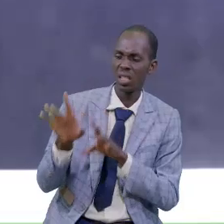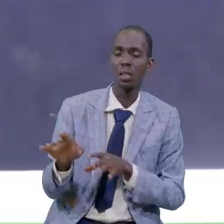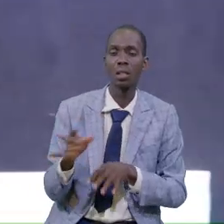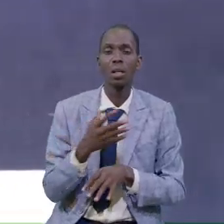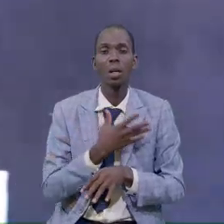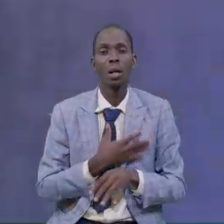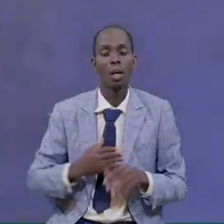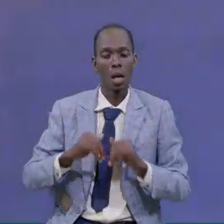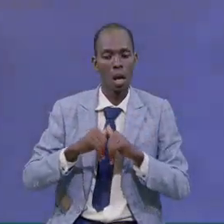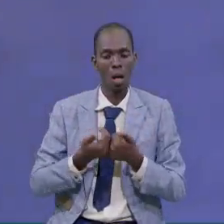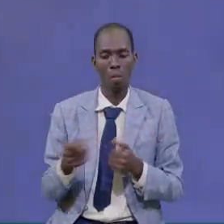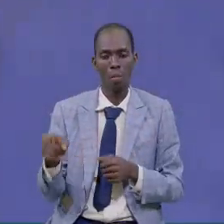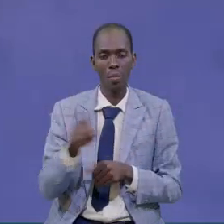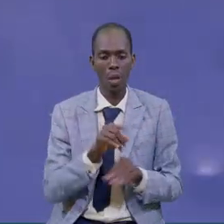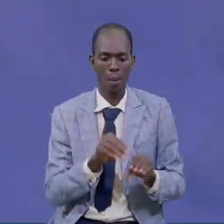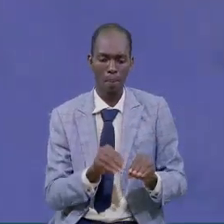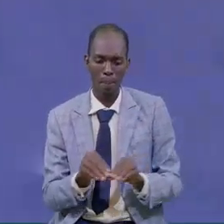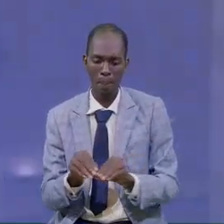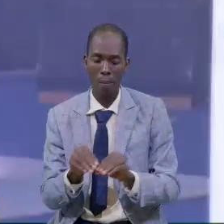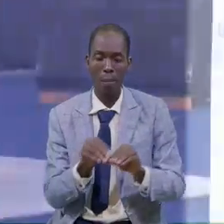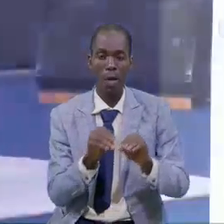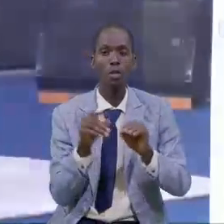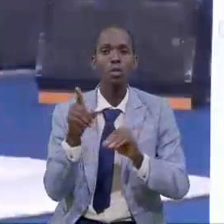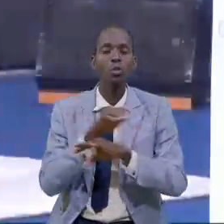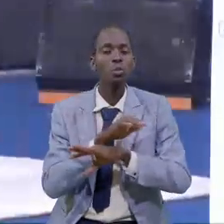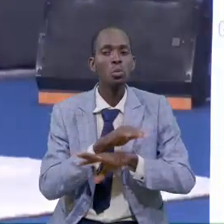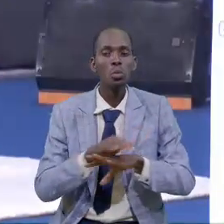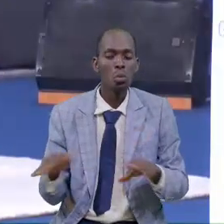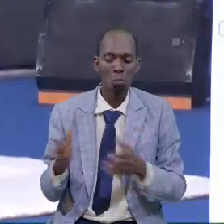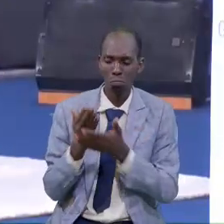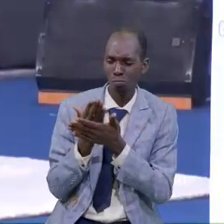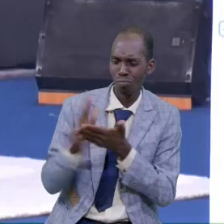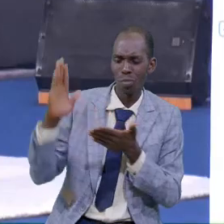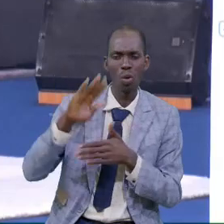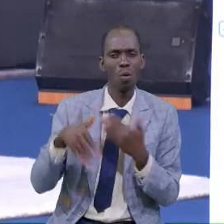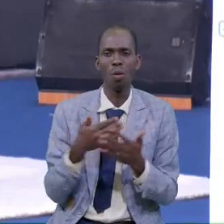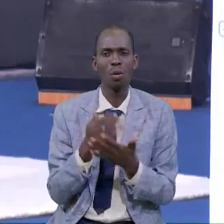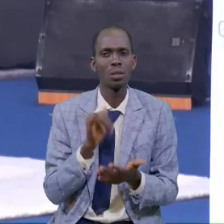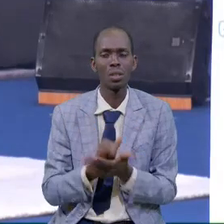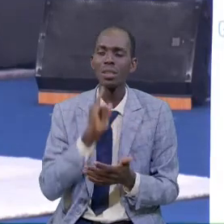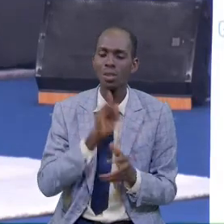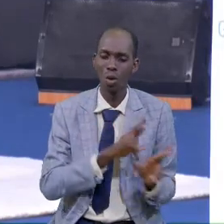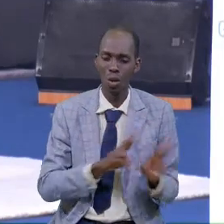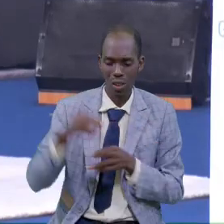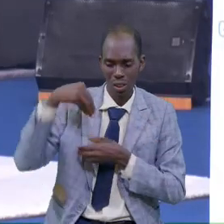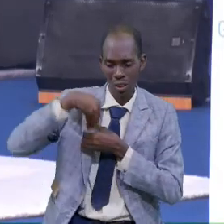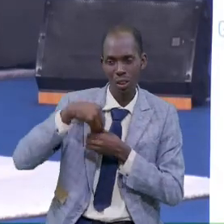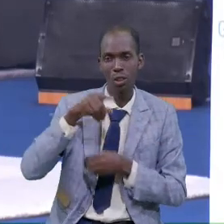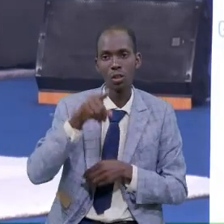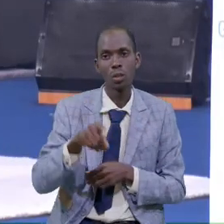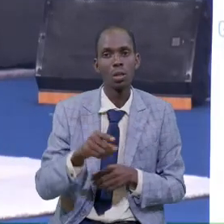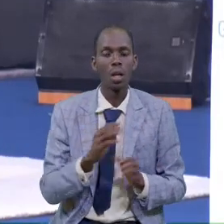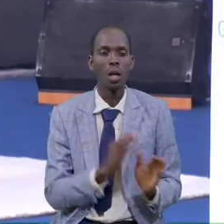move. And you don't even resist that. It's in you already, according to the course of